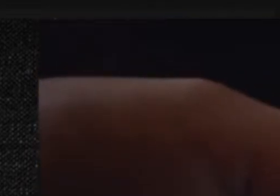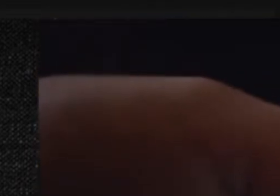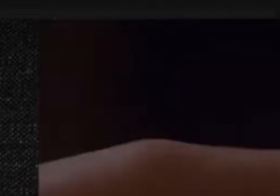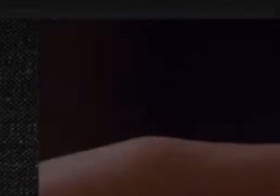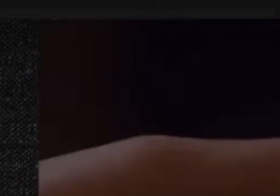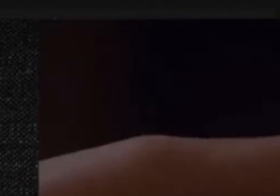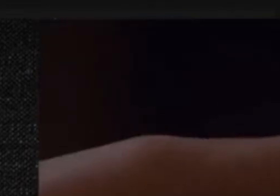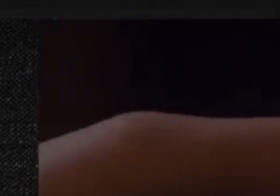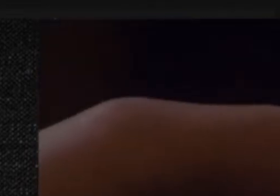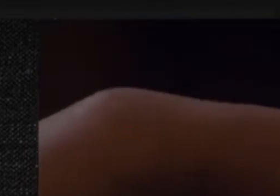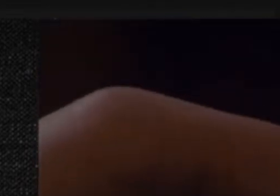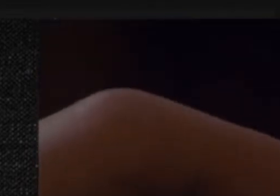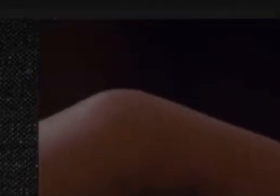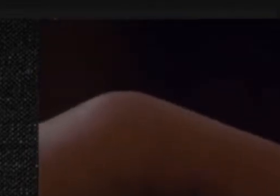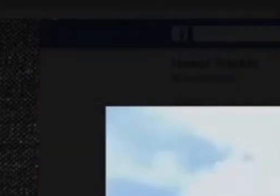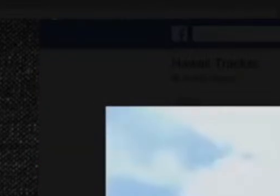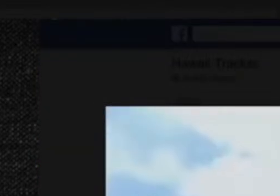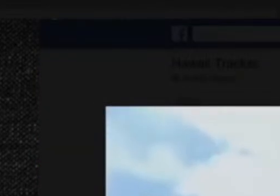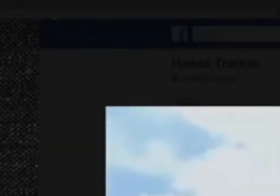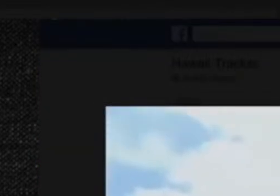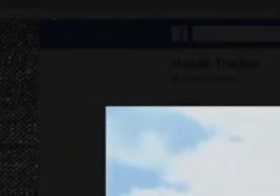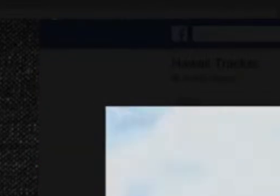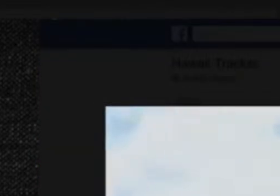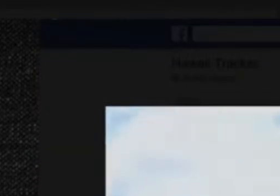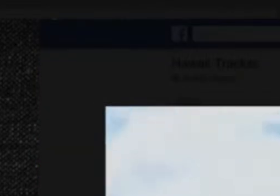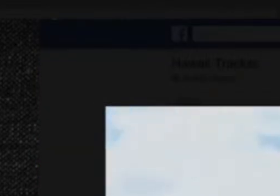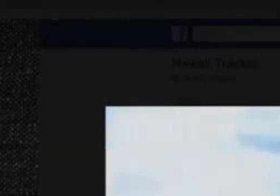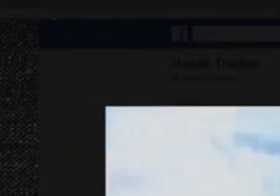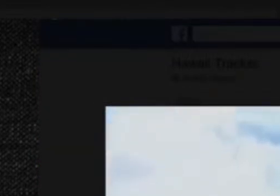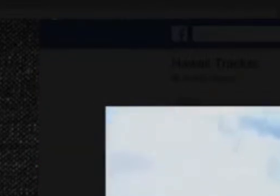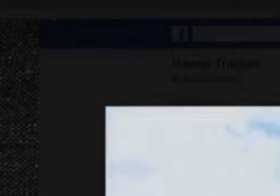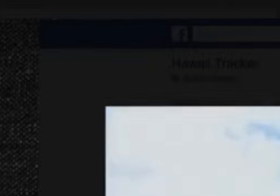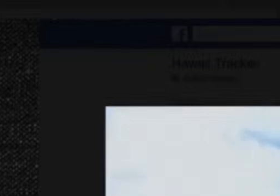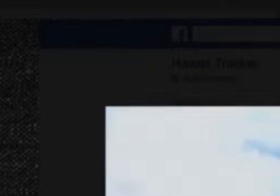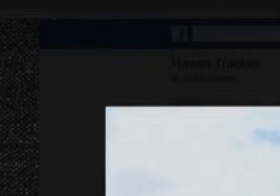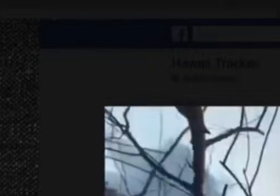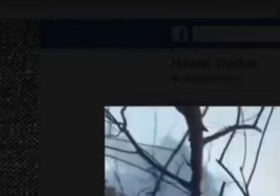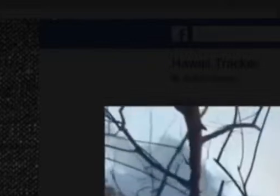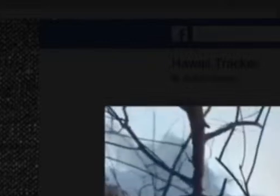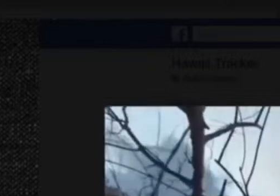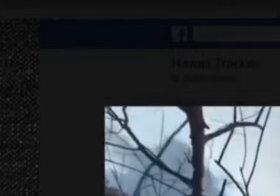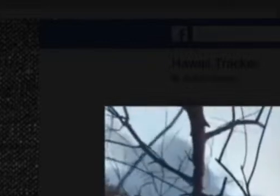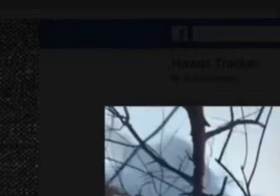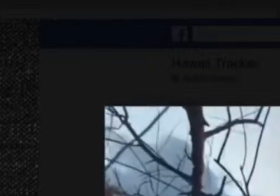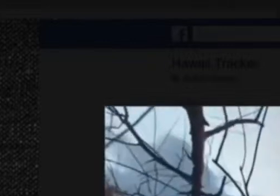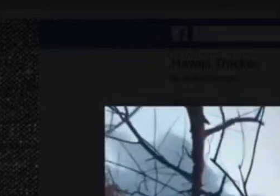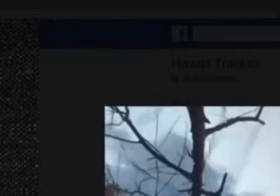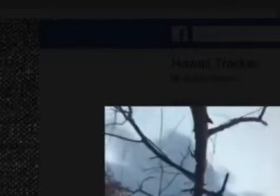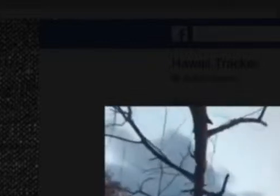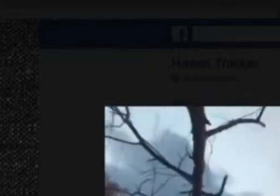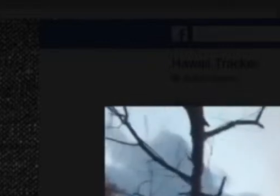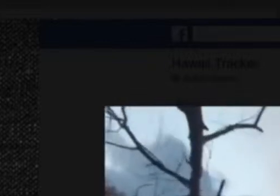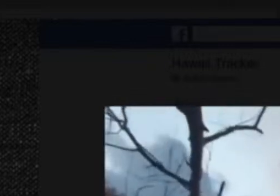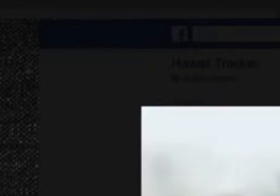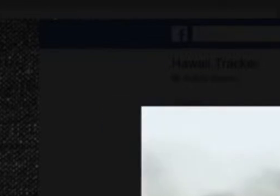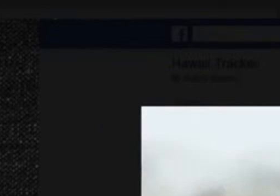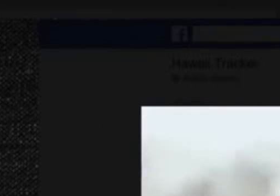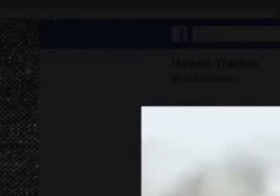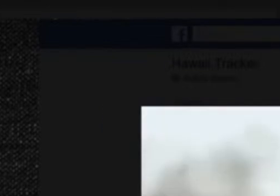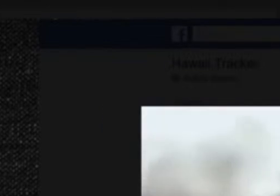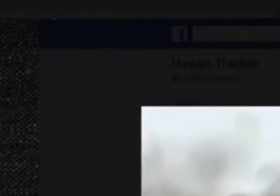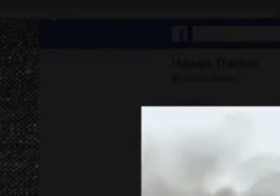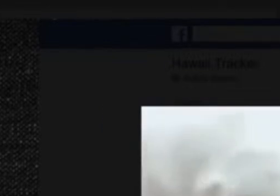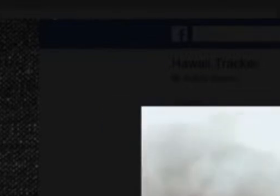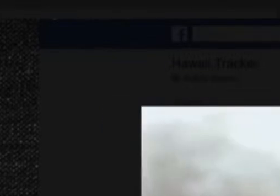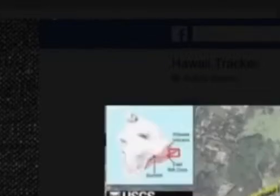get their questions answered. Hey, how's it going? We're live. This is Fissure 20. We had hundreds of people all throughout the